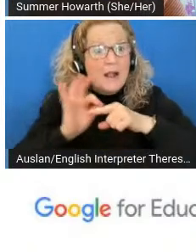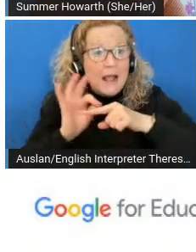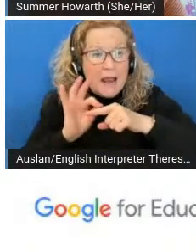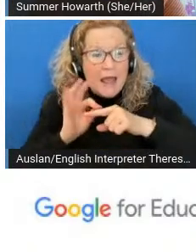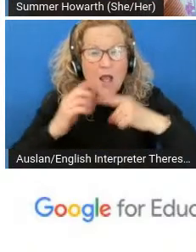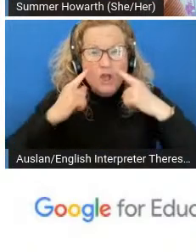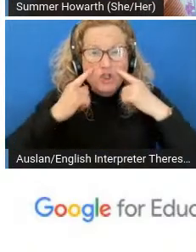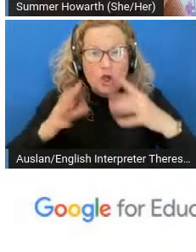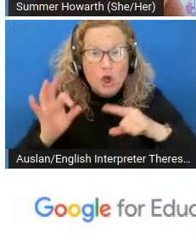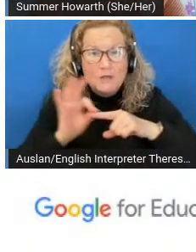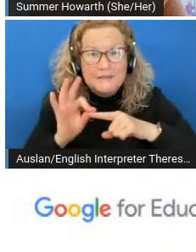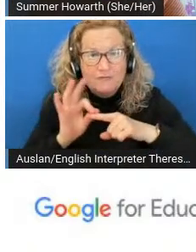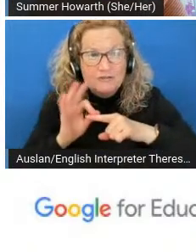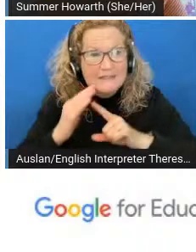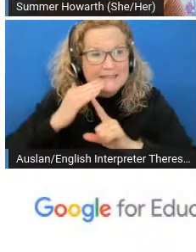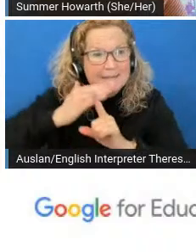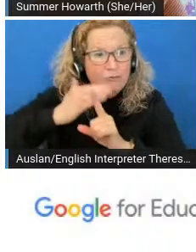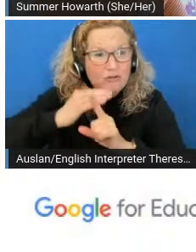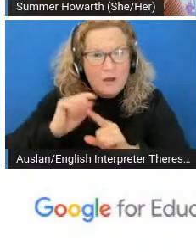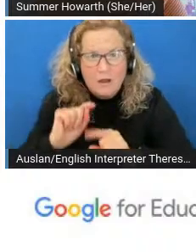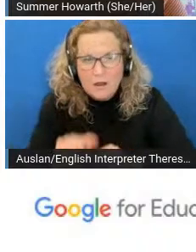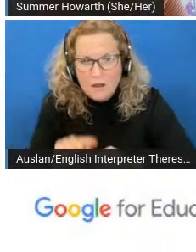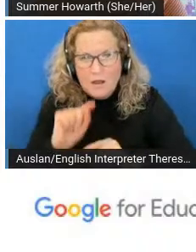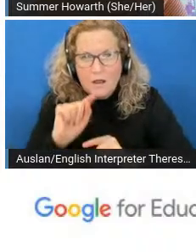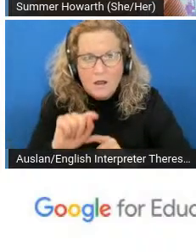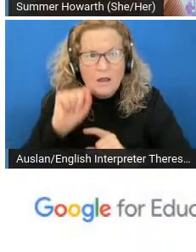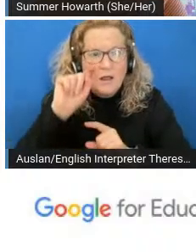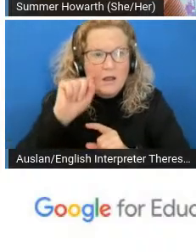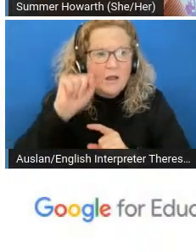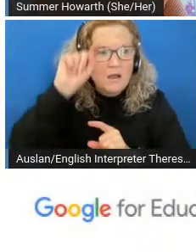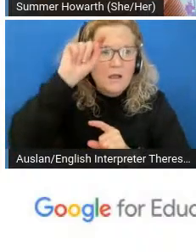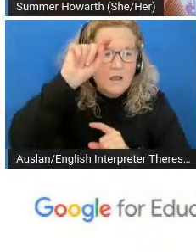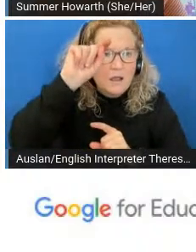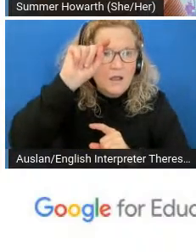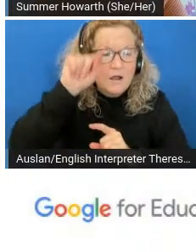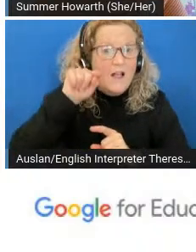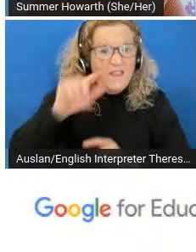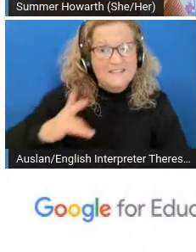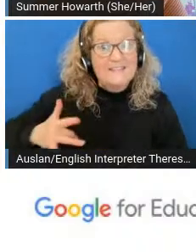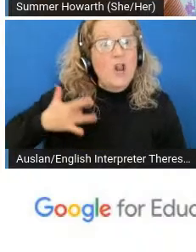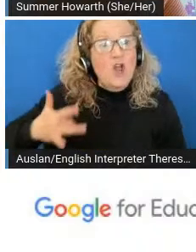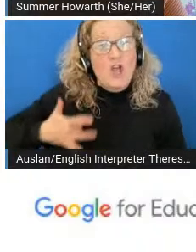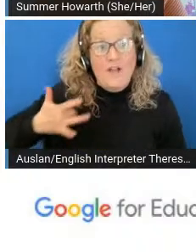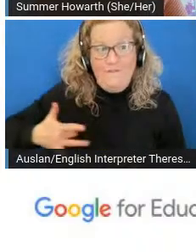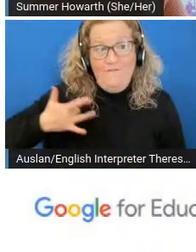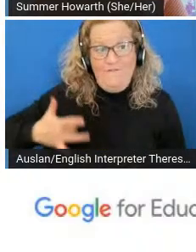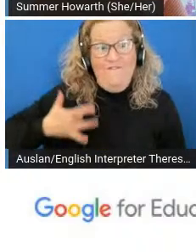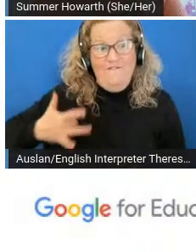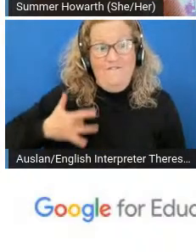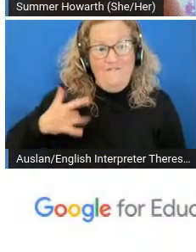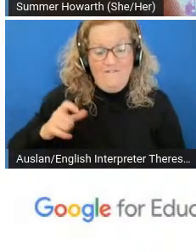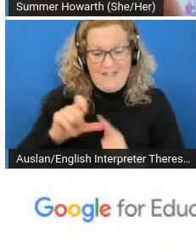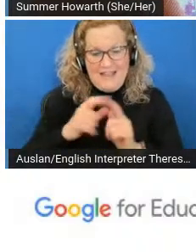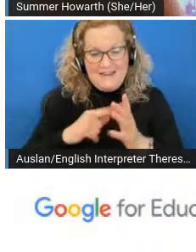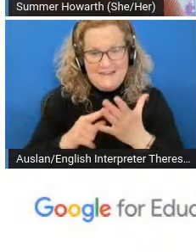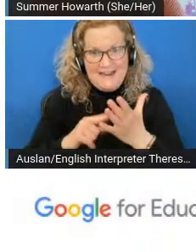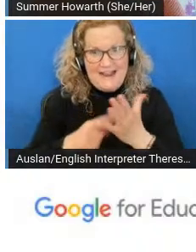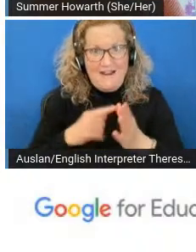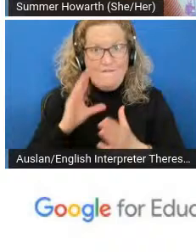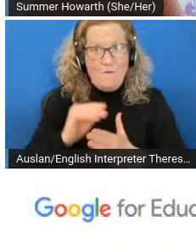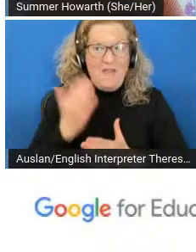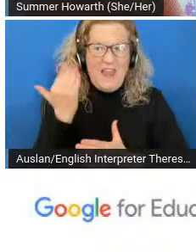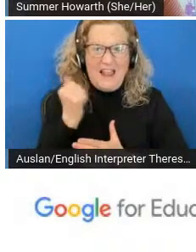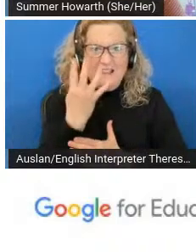world. Now, what I'm this is, by the way, this is live data within the last 4 hours.